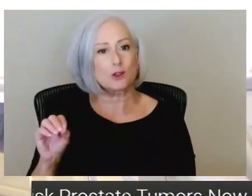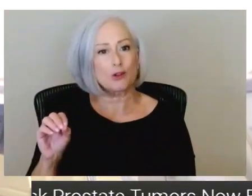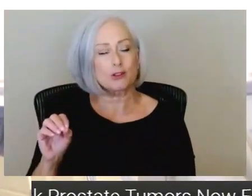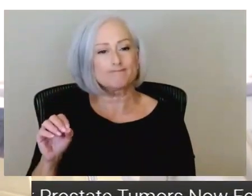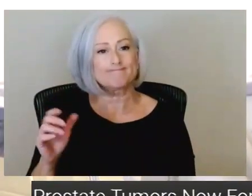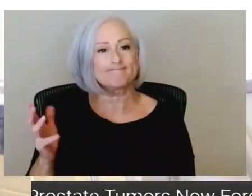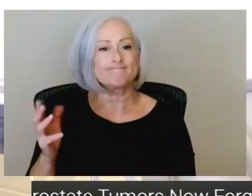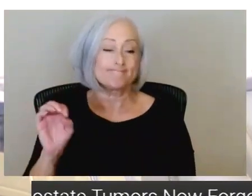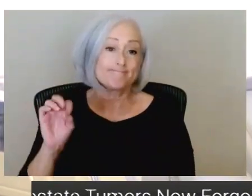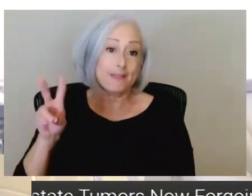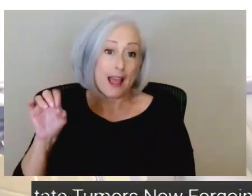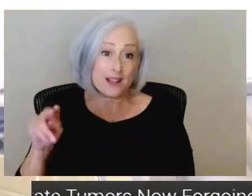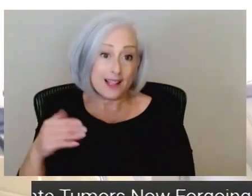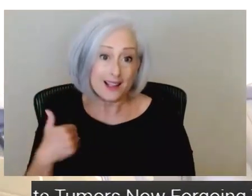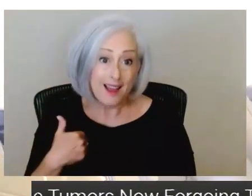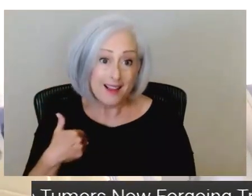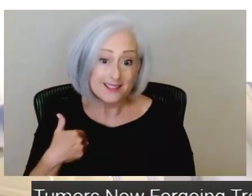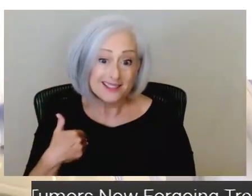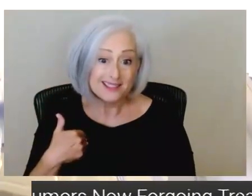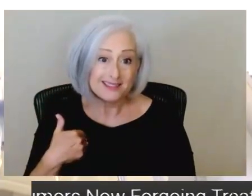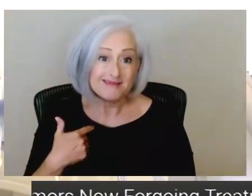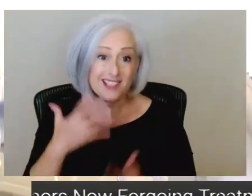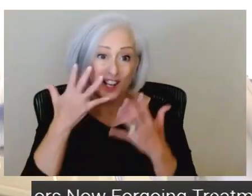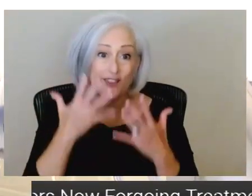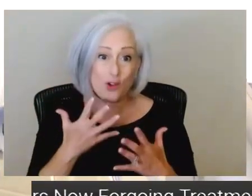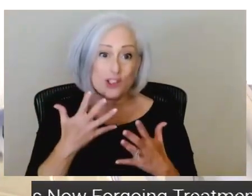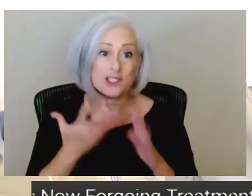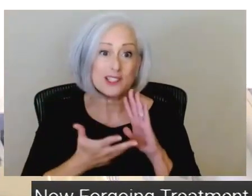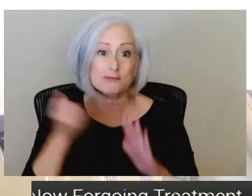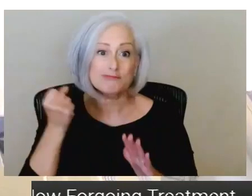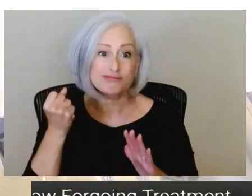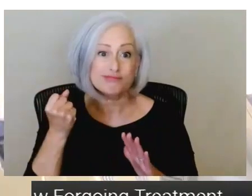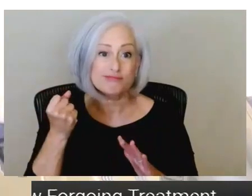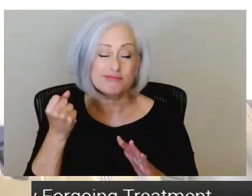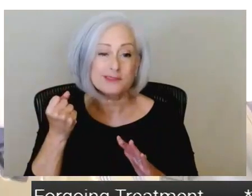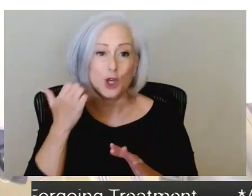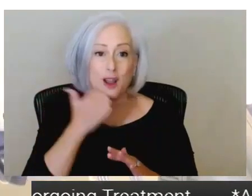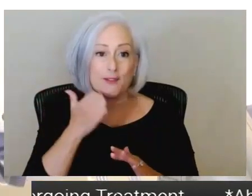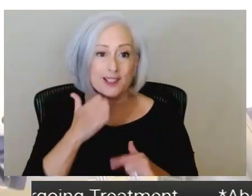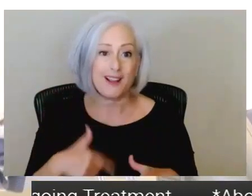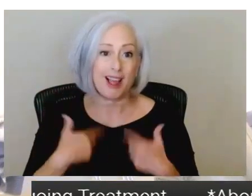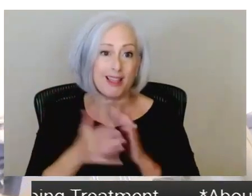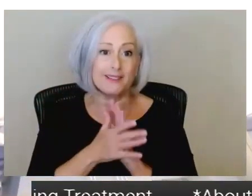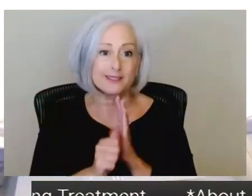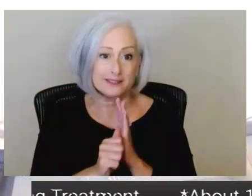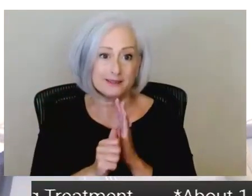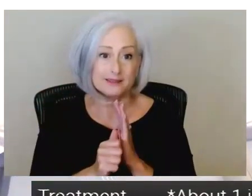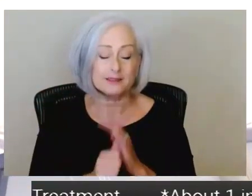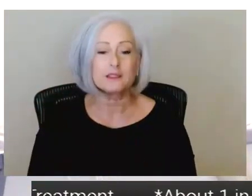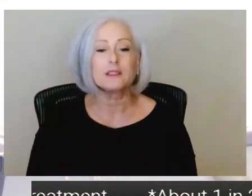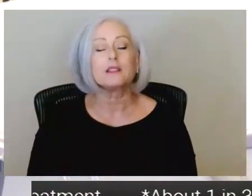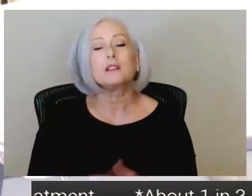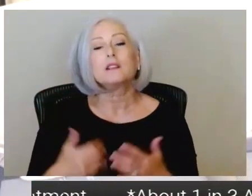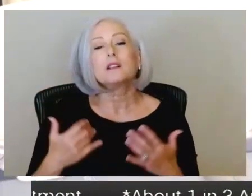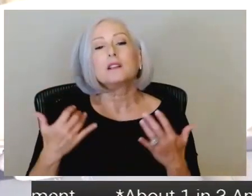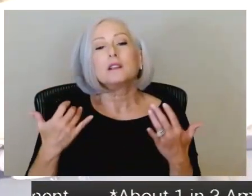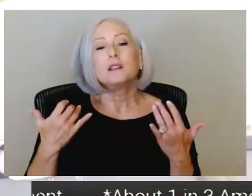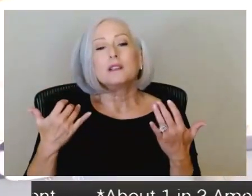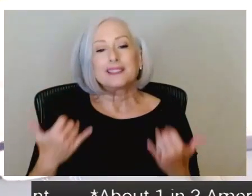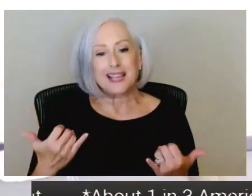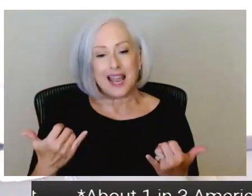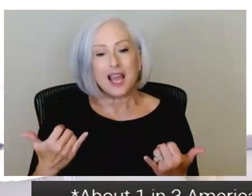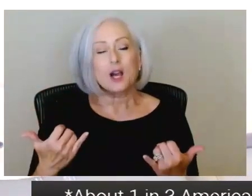also something that has really robbed her of everyday things. So what you're watching now is the procedure underway, these